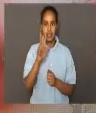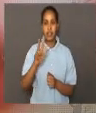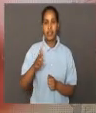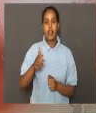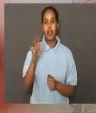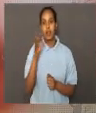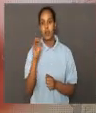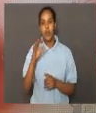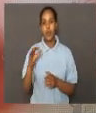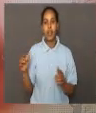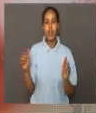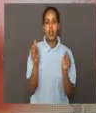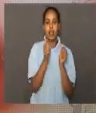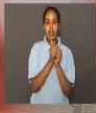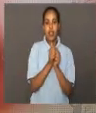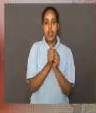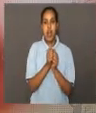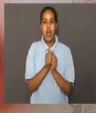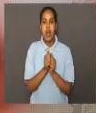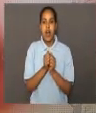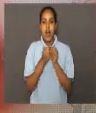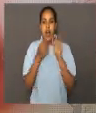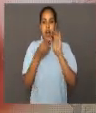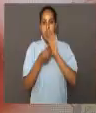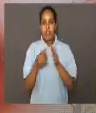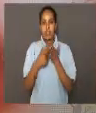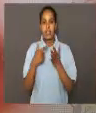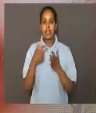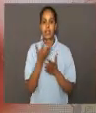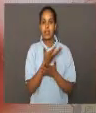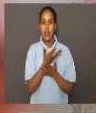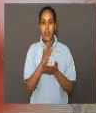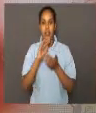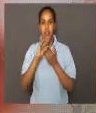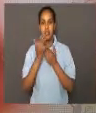of interaction affect this tendency to mix.